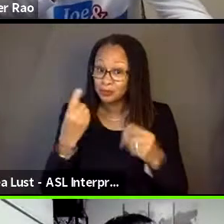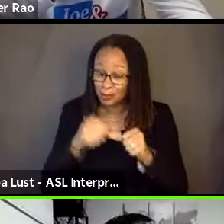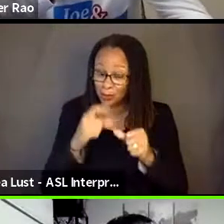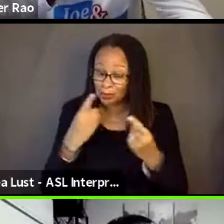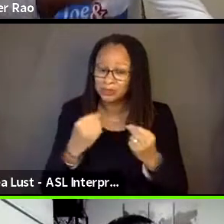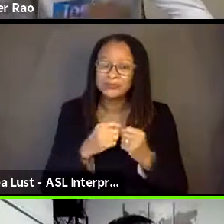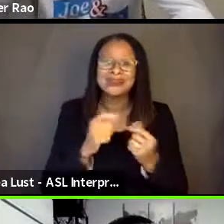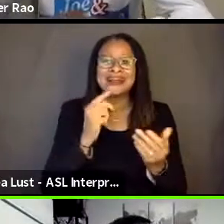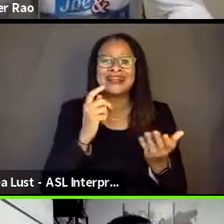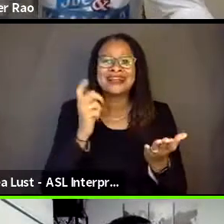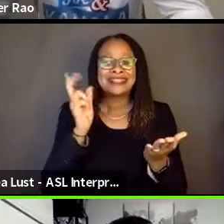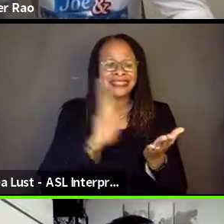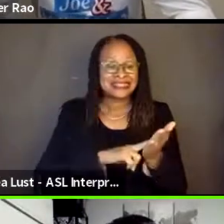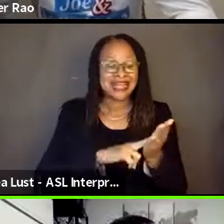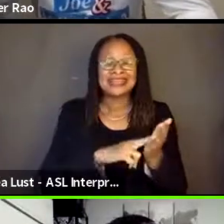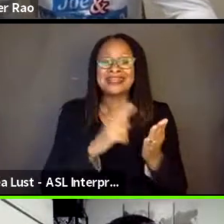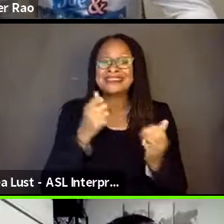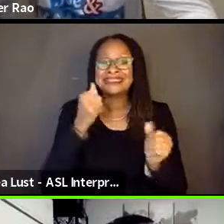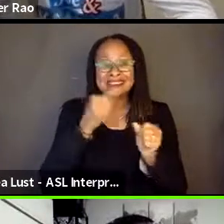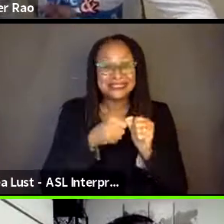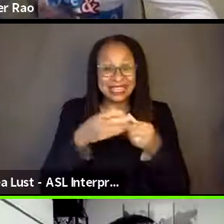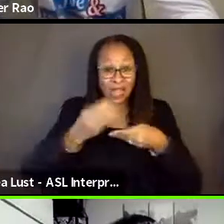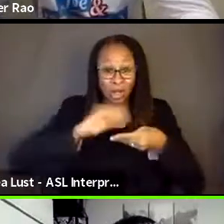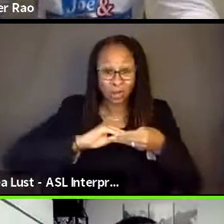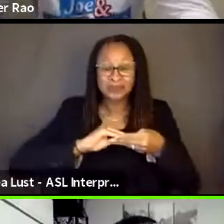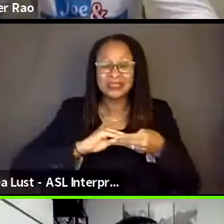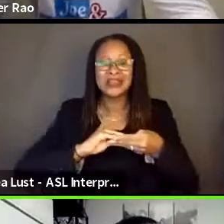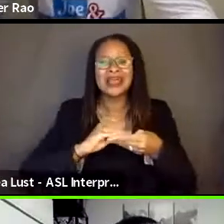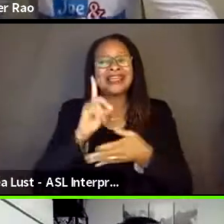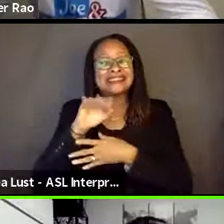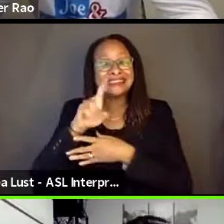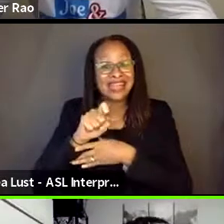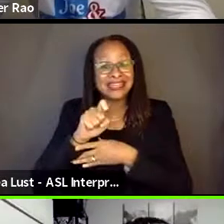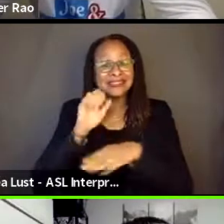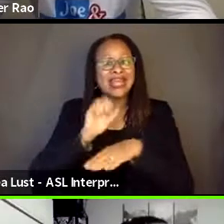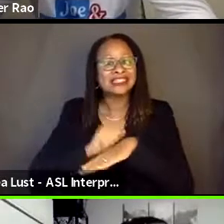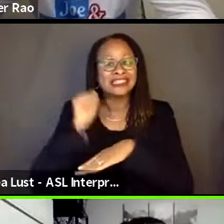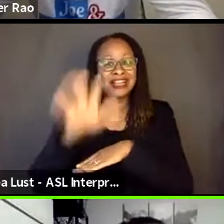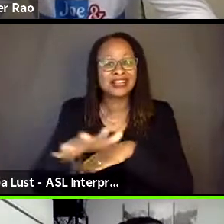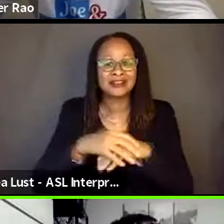it. Go to iwillvote.com or